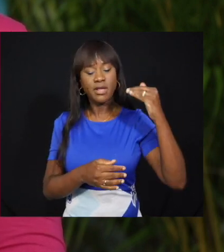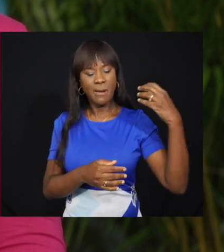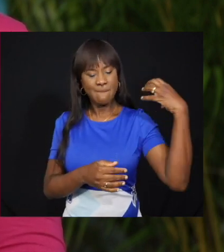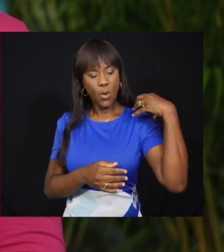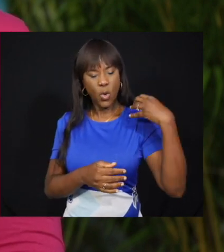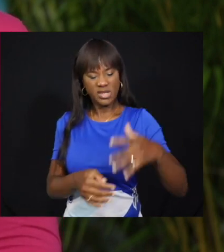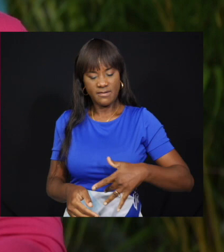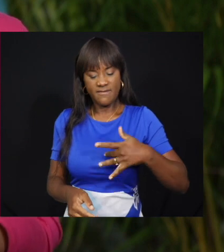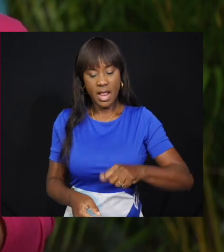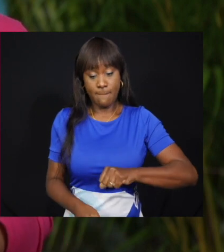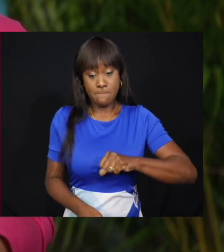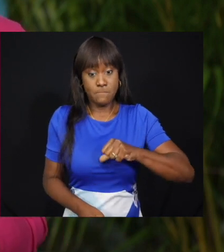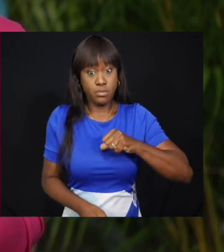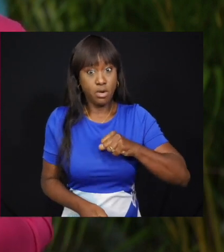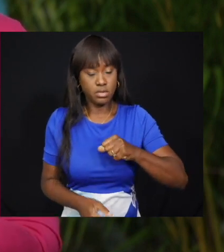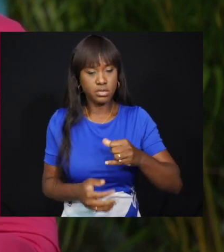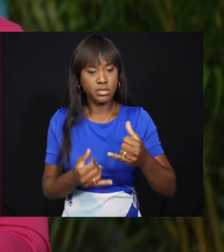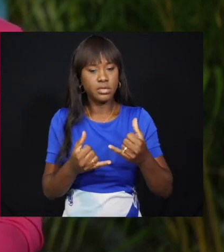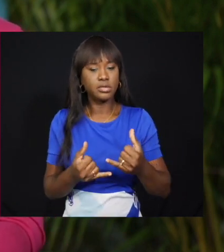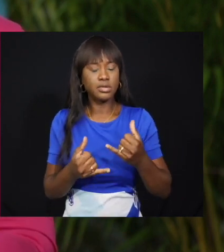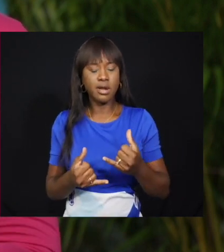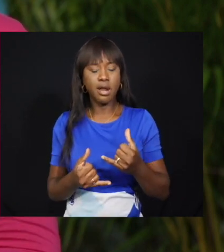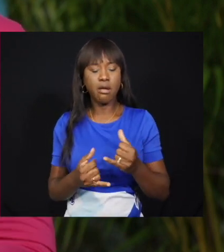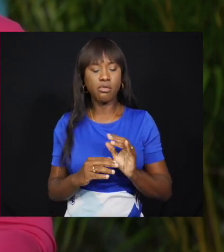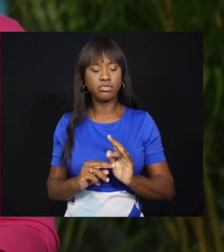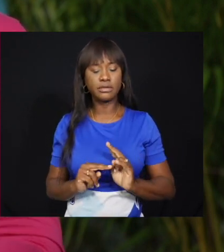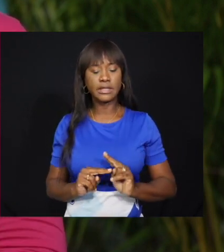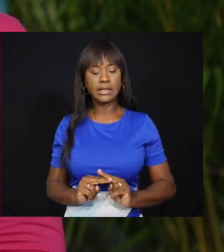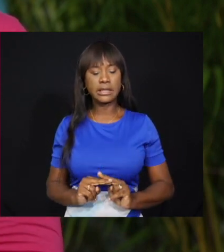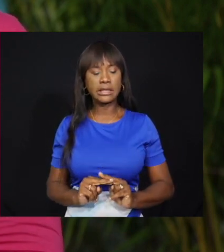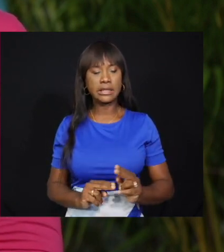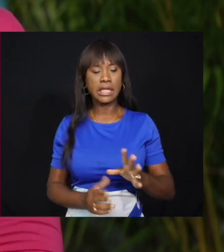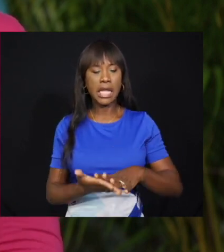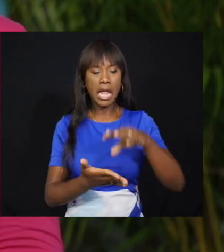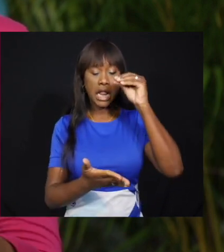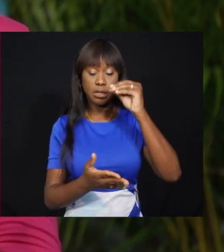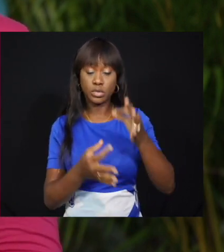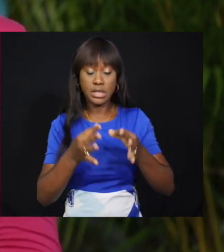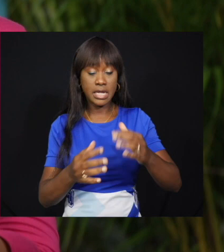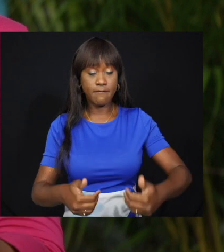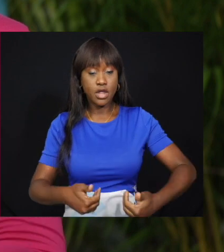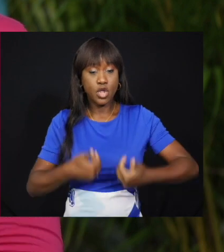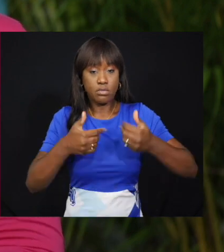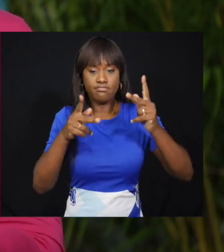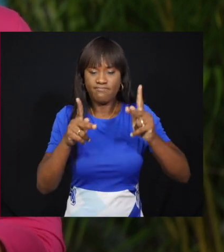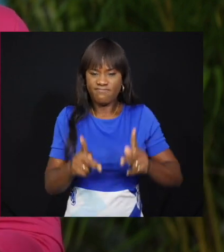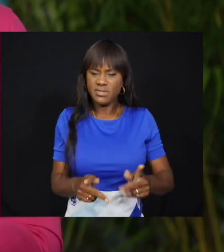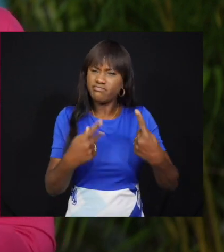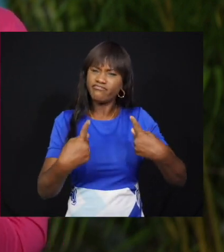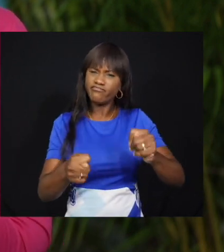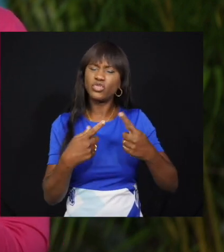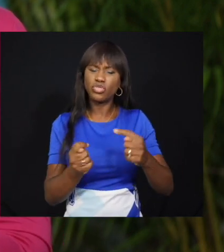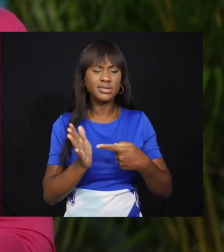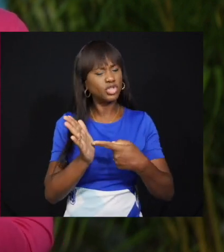top-down. So when now, so you know, realize it has to be a bi-directional thing. So if even the younger person or the person